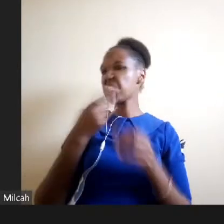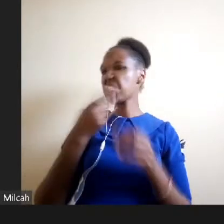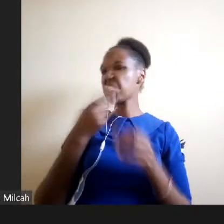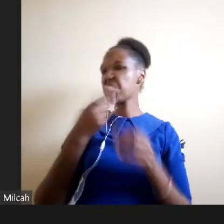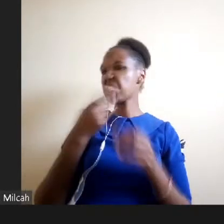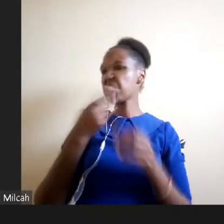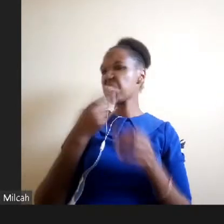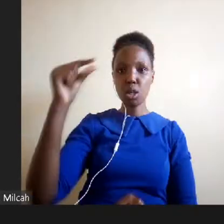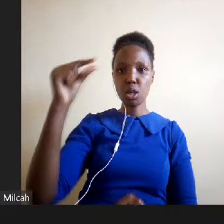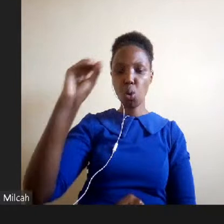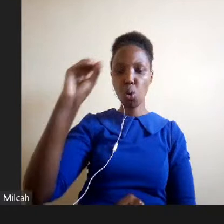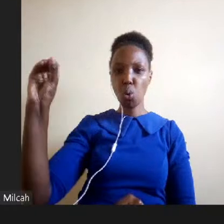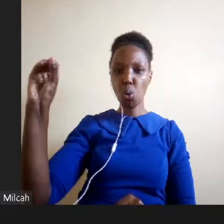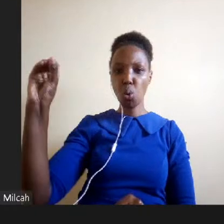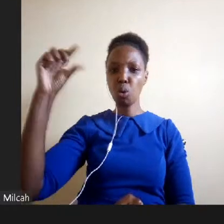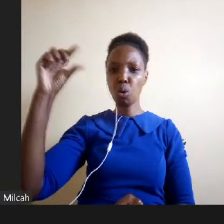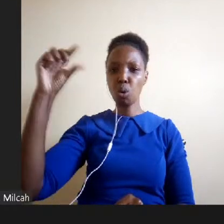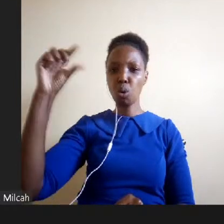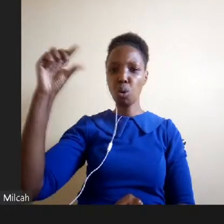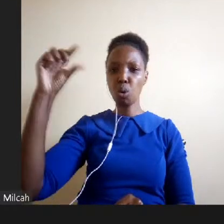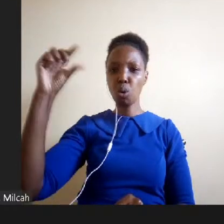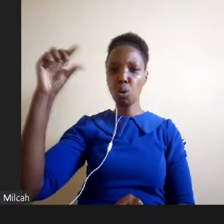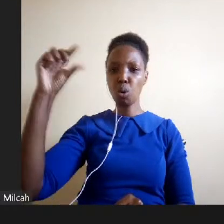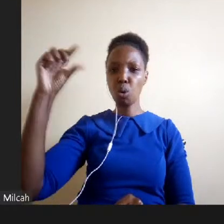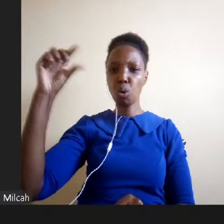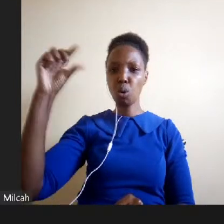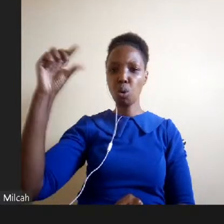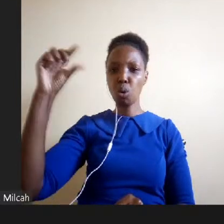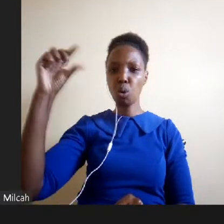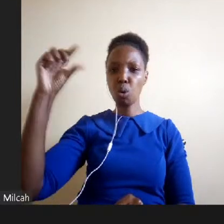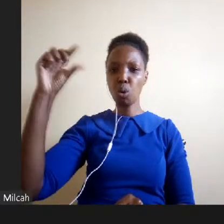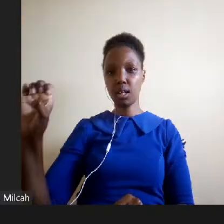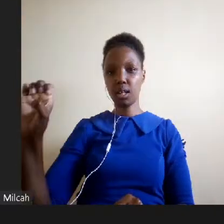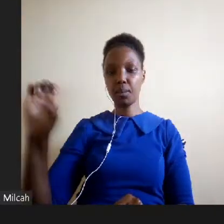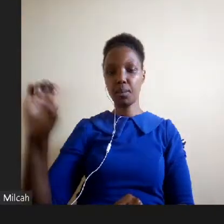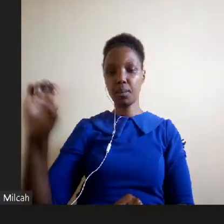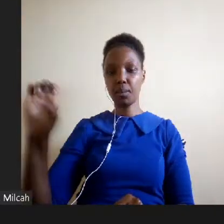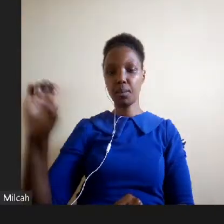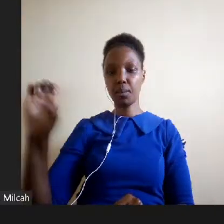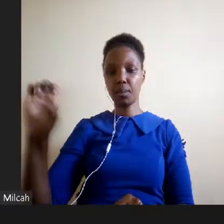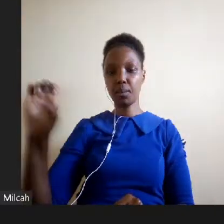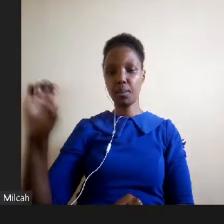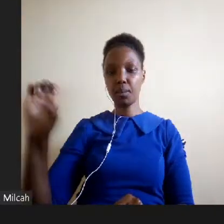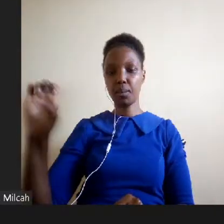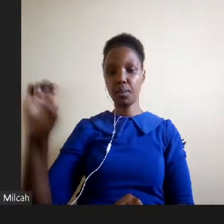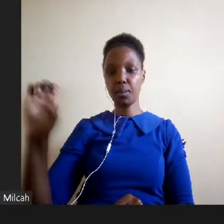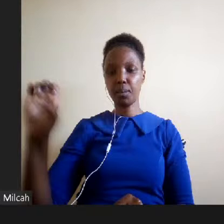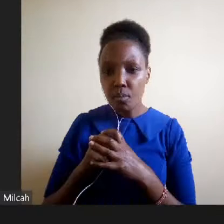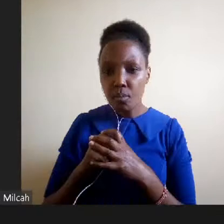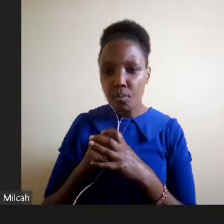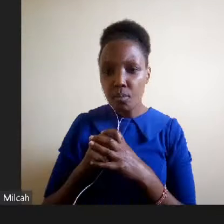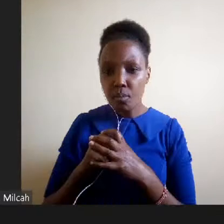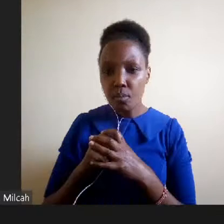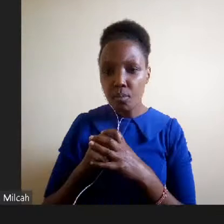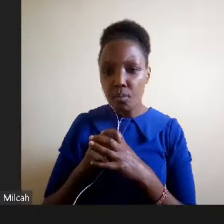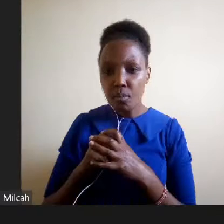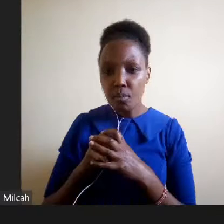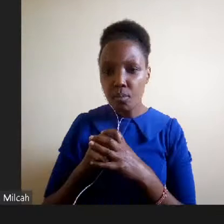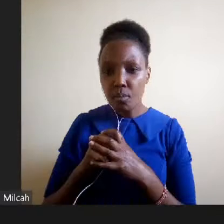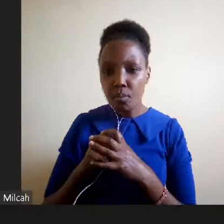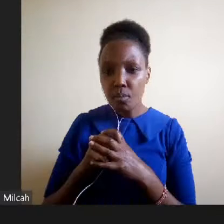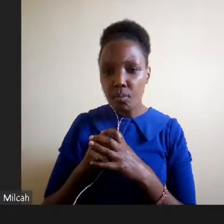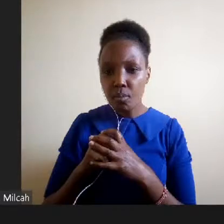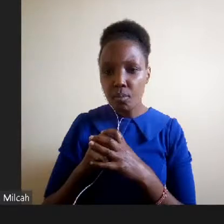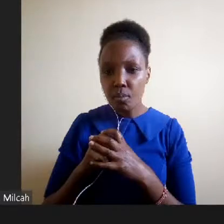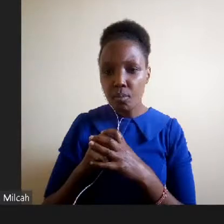be confident, to be little explorers when they're on the online world. And this is what we really want. After we have already shown